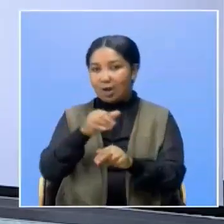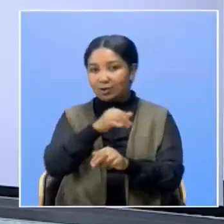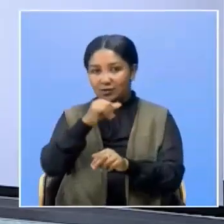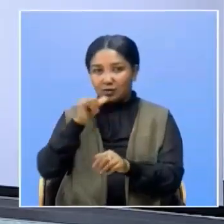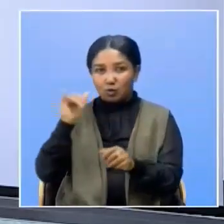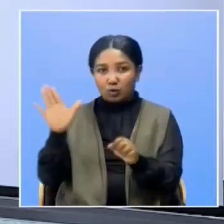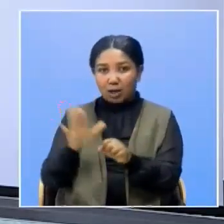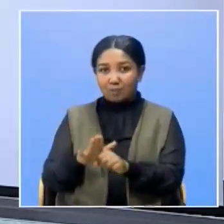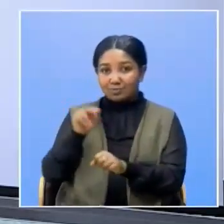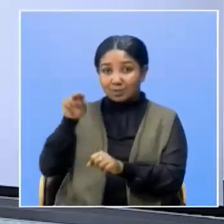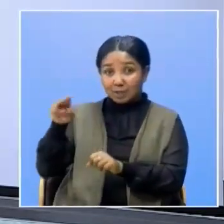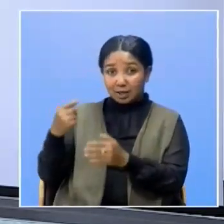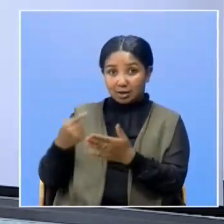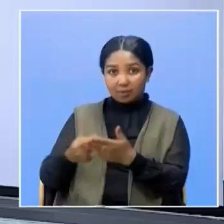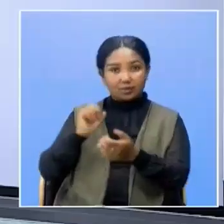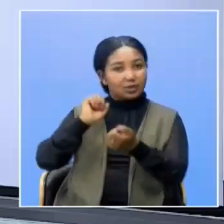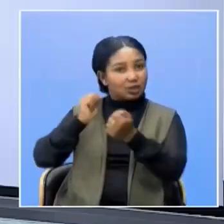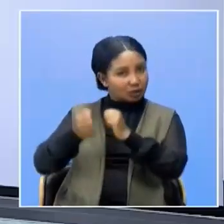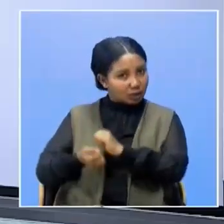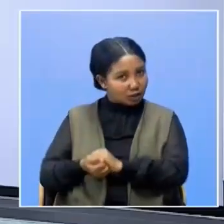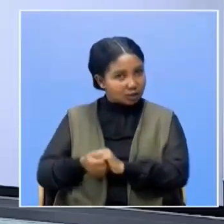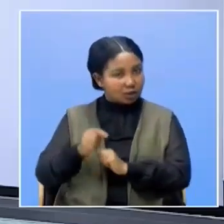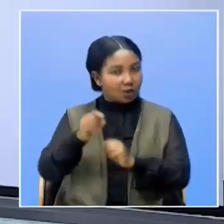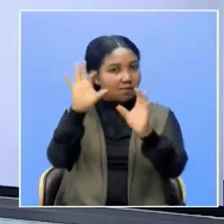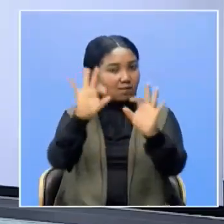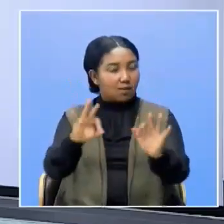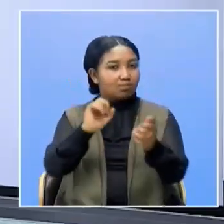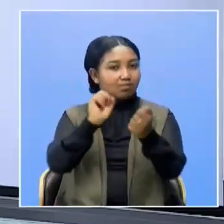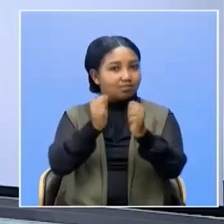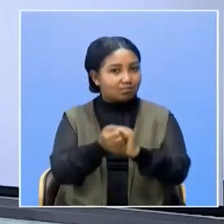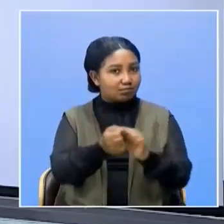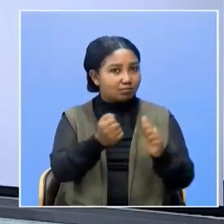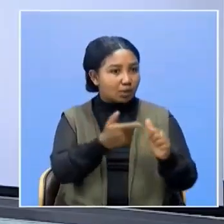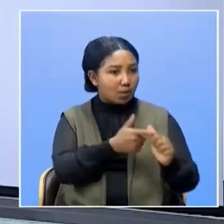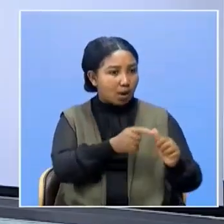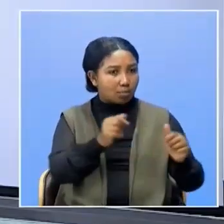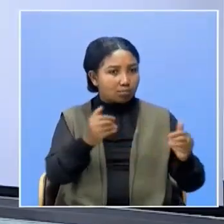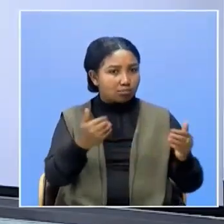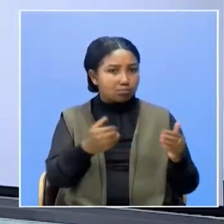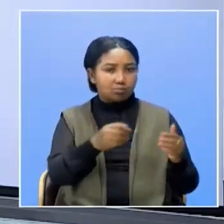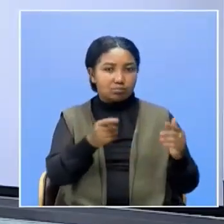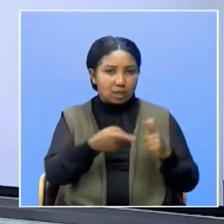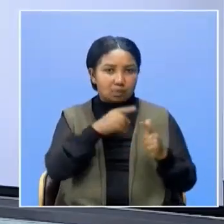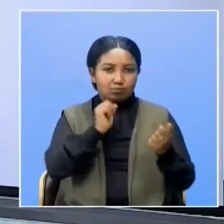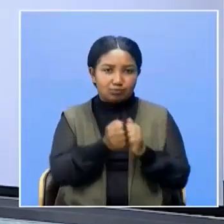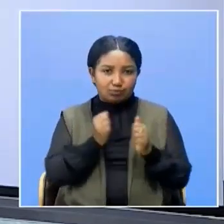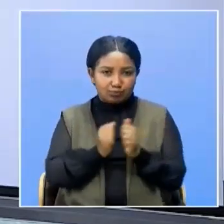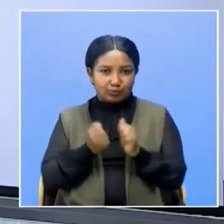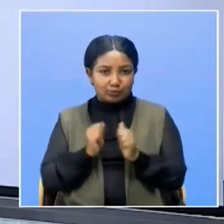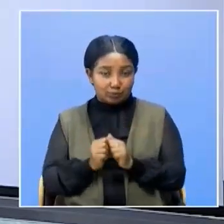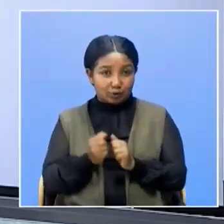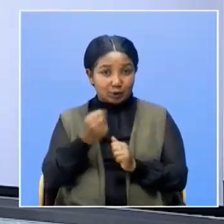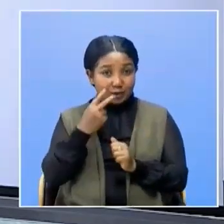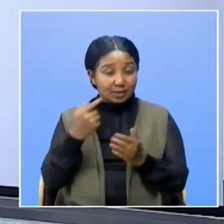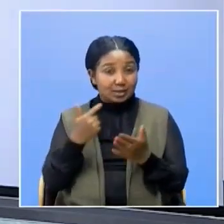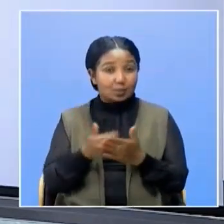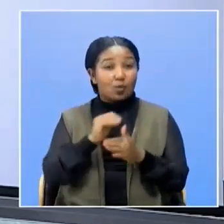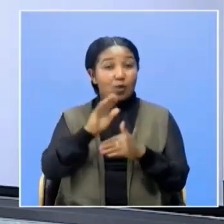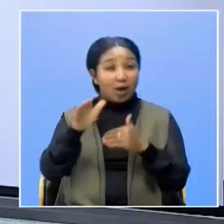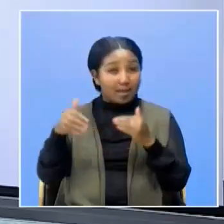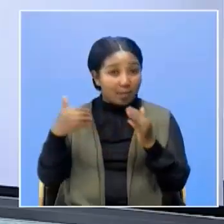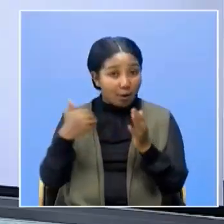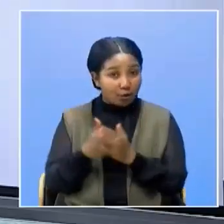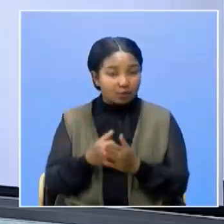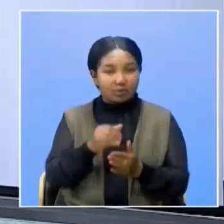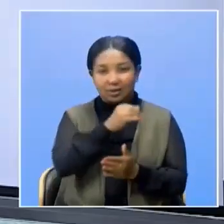Totally, as you can see here, they change what? Their form or their first structure. Yes? Very good. Now, this is all about